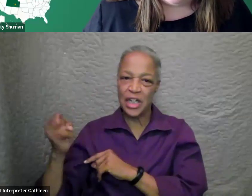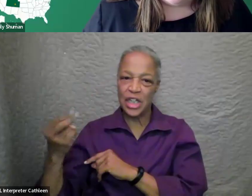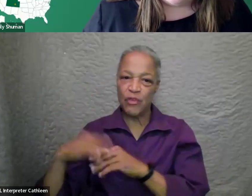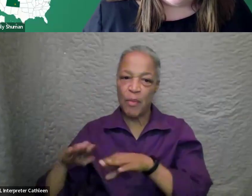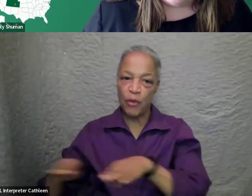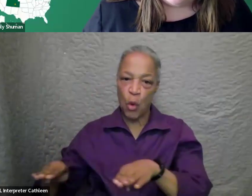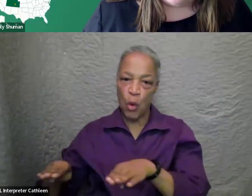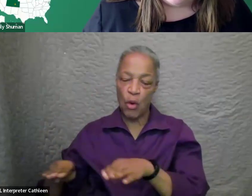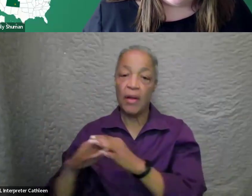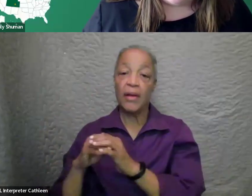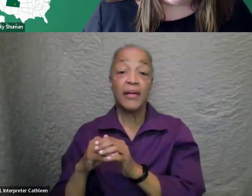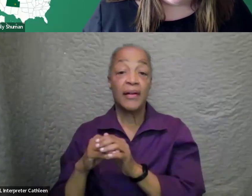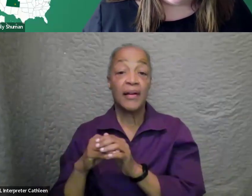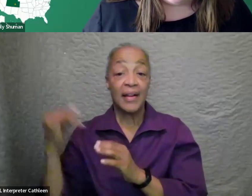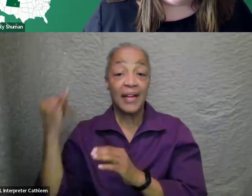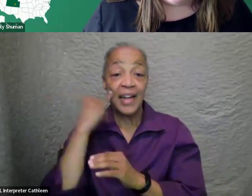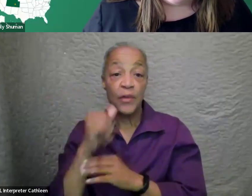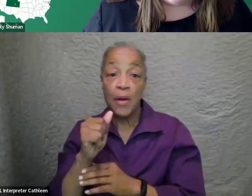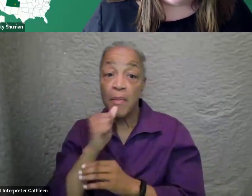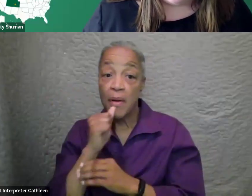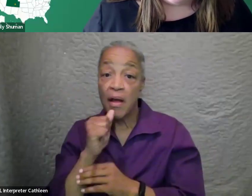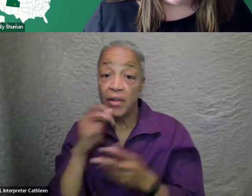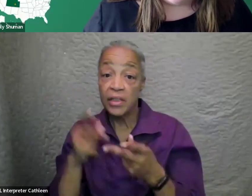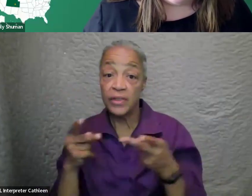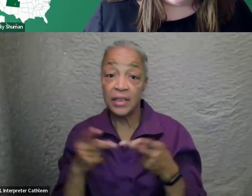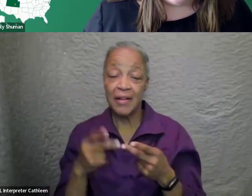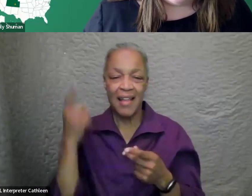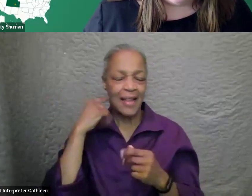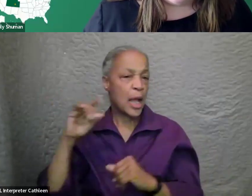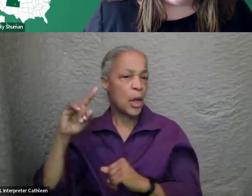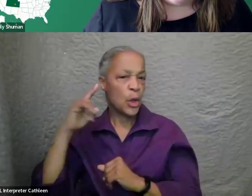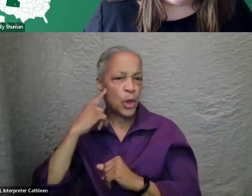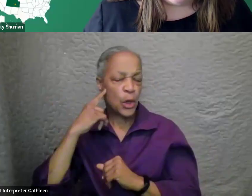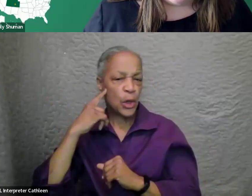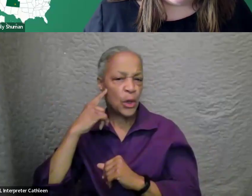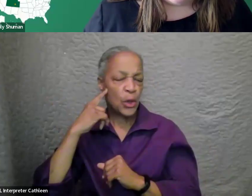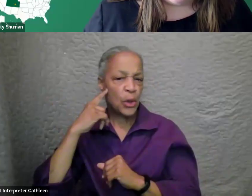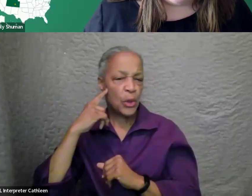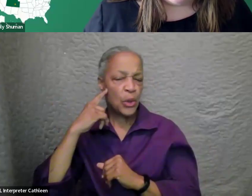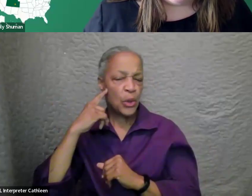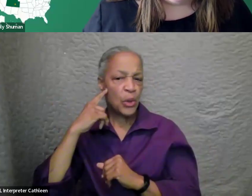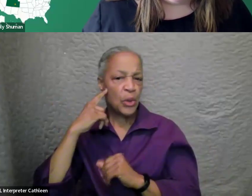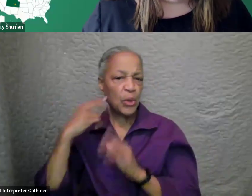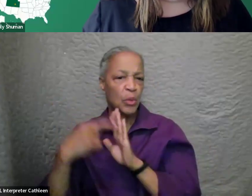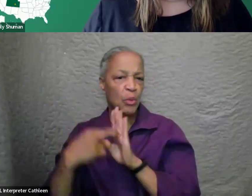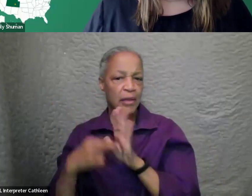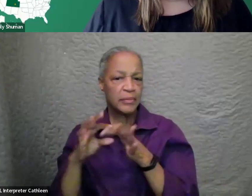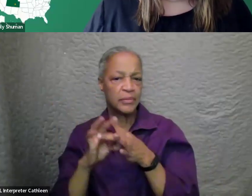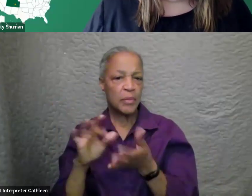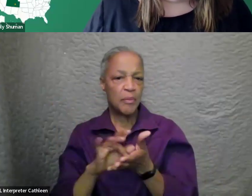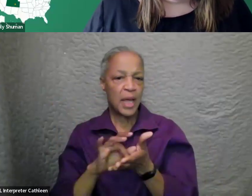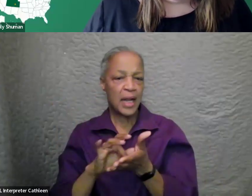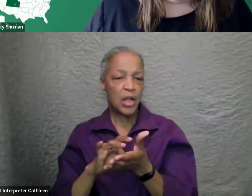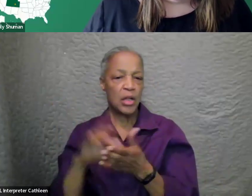Okay, well, if you're a private facility, I think I heard, the regulations about medical